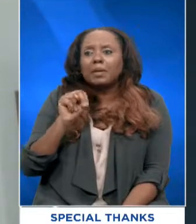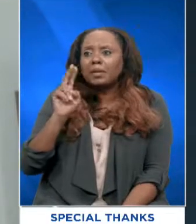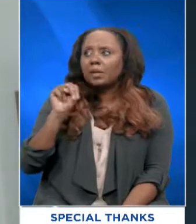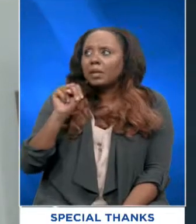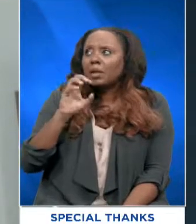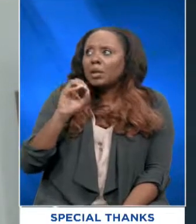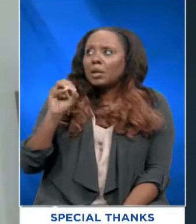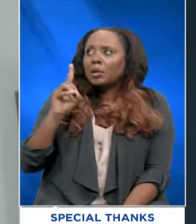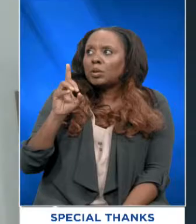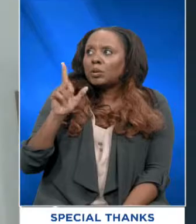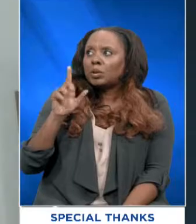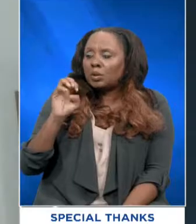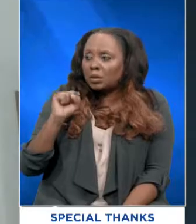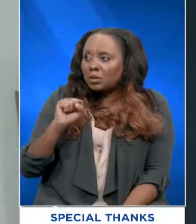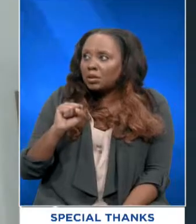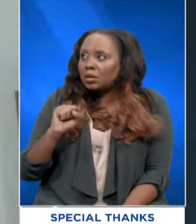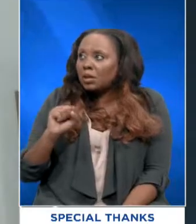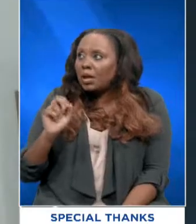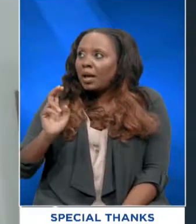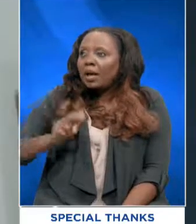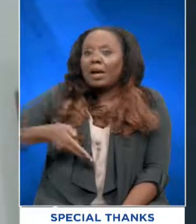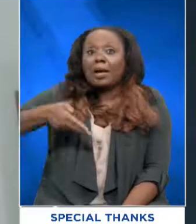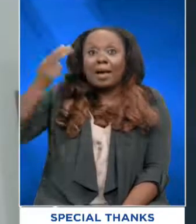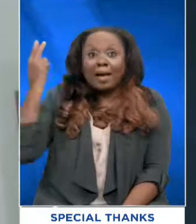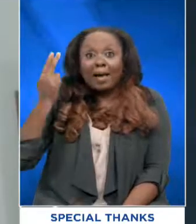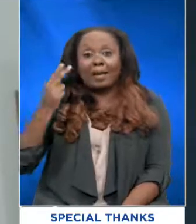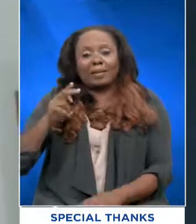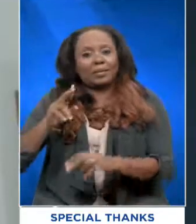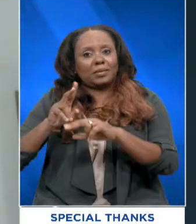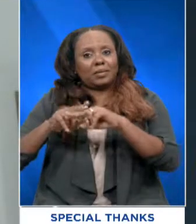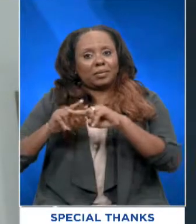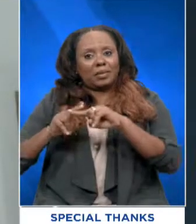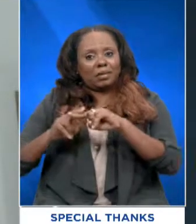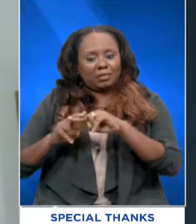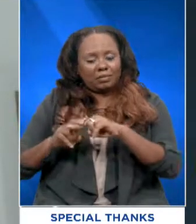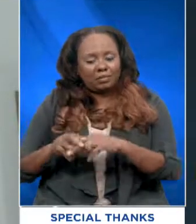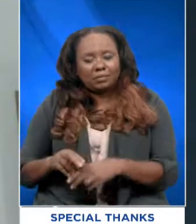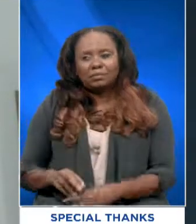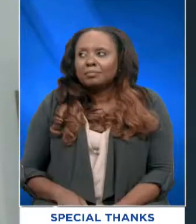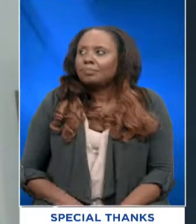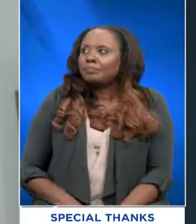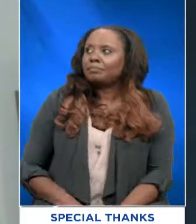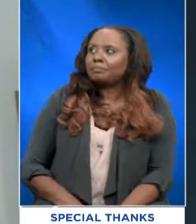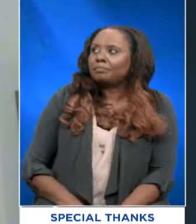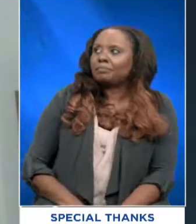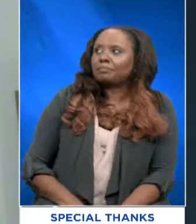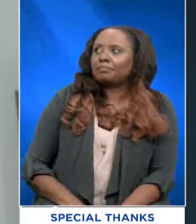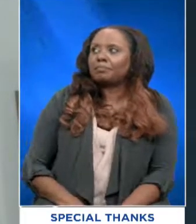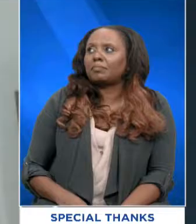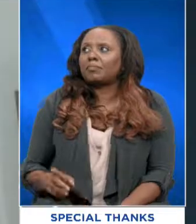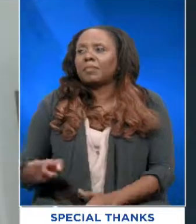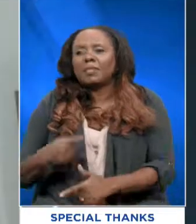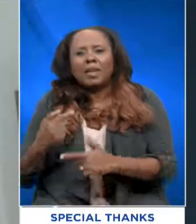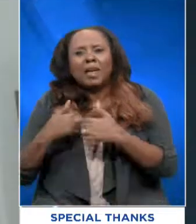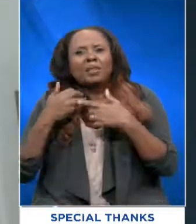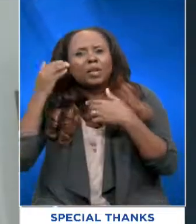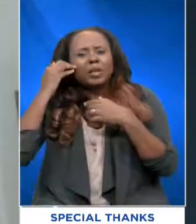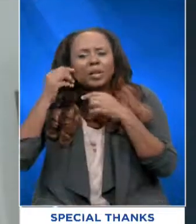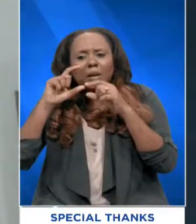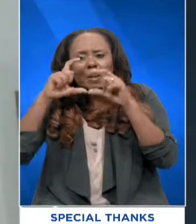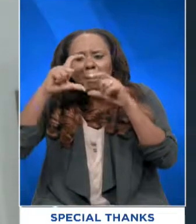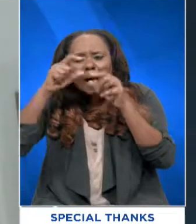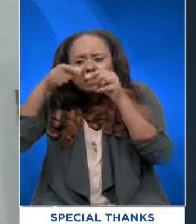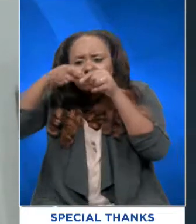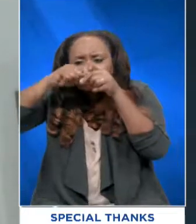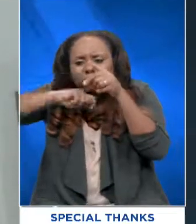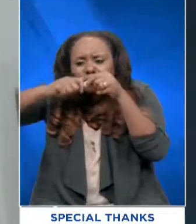was quite surprising. Was very, very high. And then you still had to, mix in the little salty packet that it